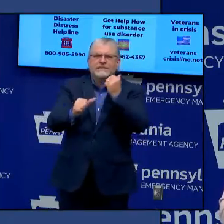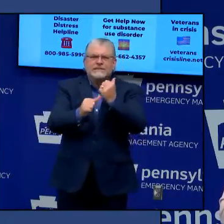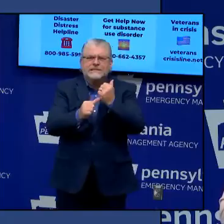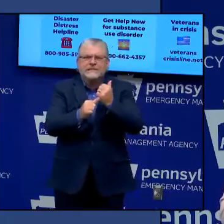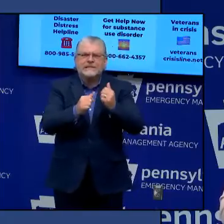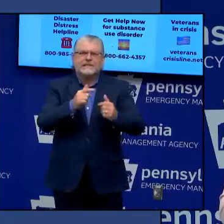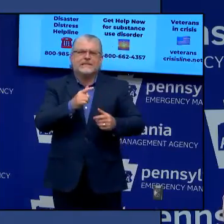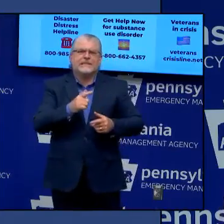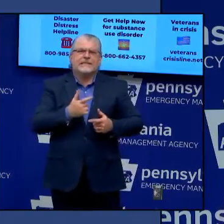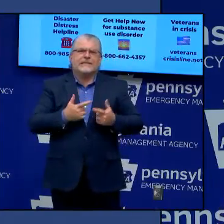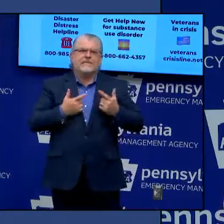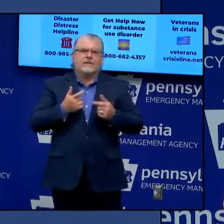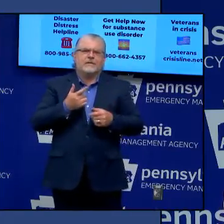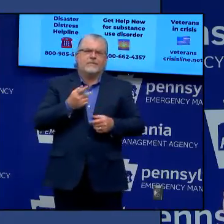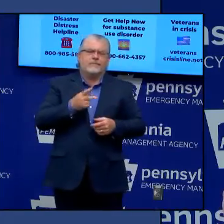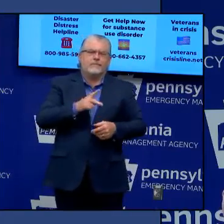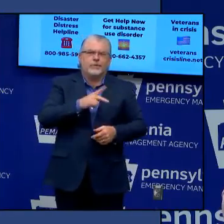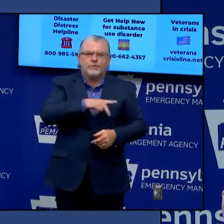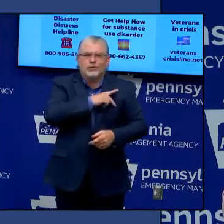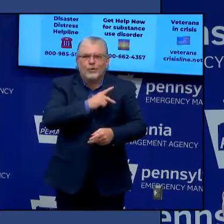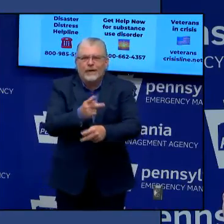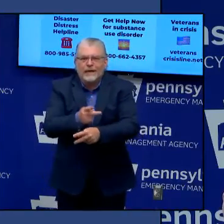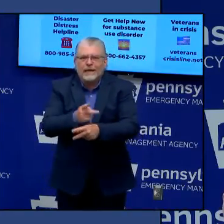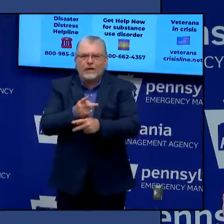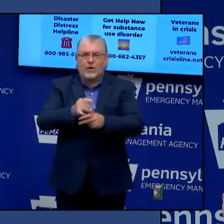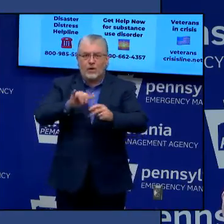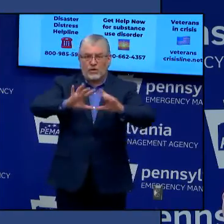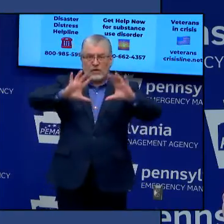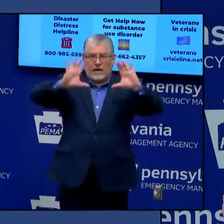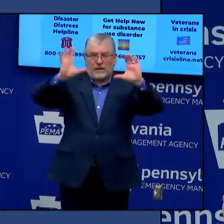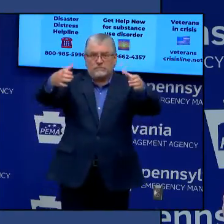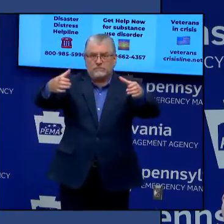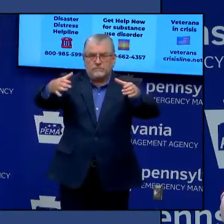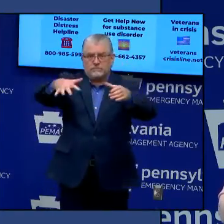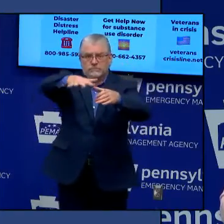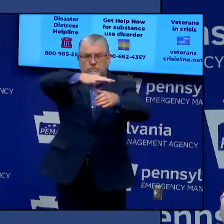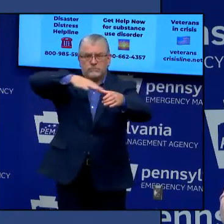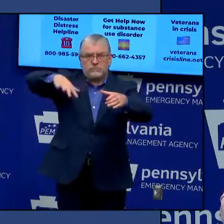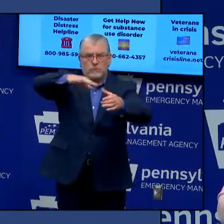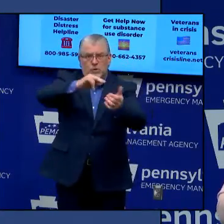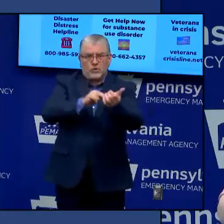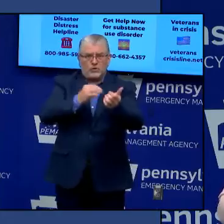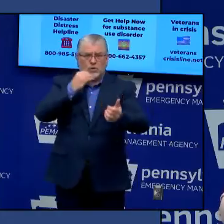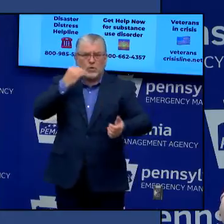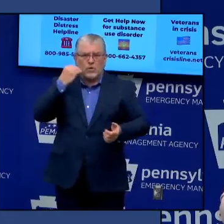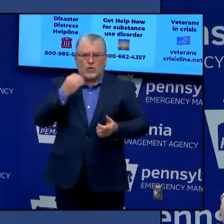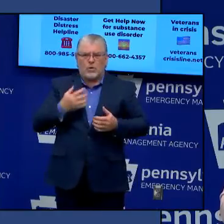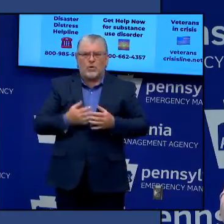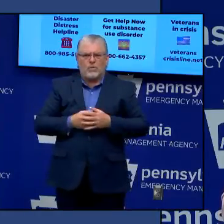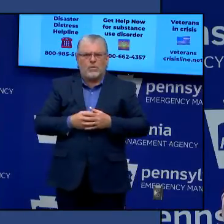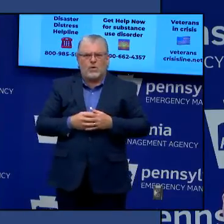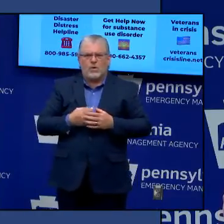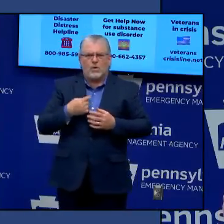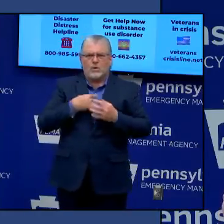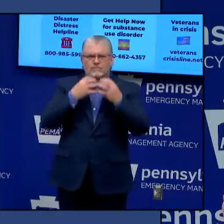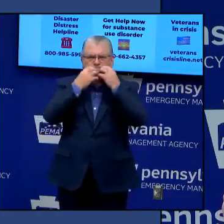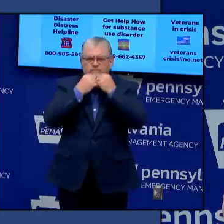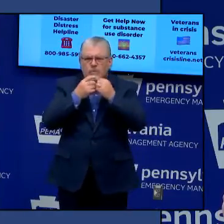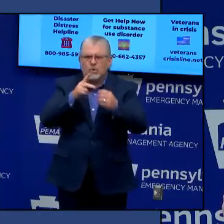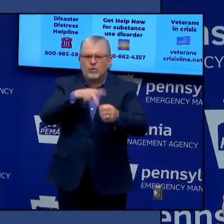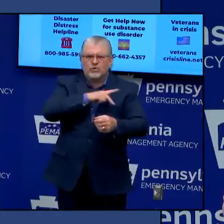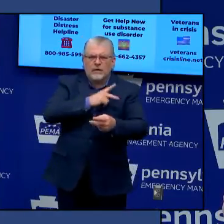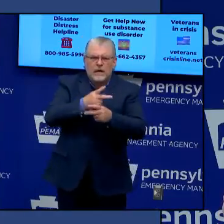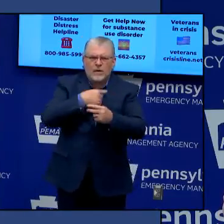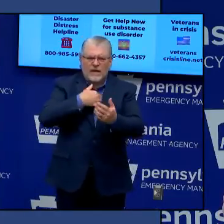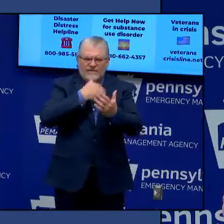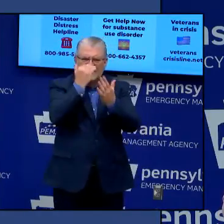congregate settings. We have had nursing home and personal care home guidance that we have put out. We have revised that. There have been guidance from